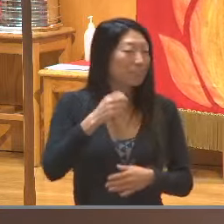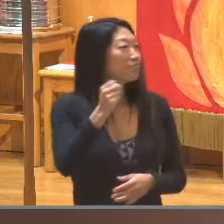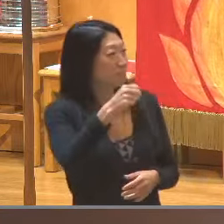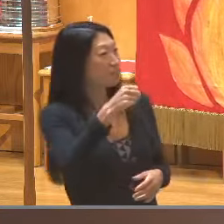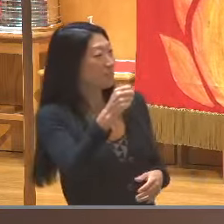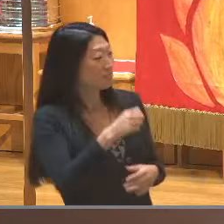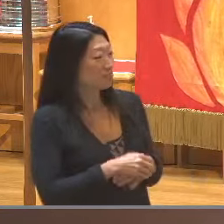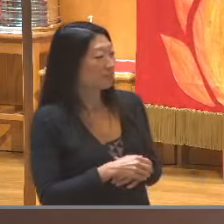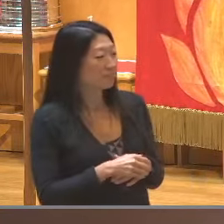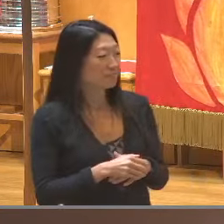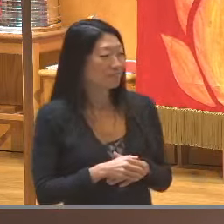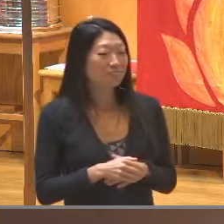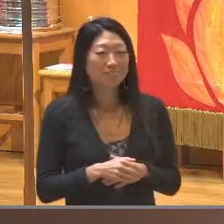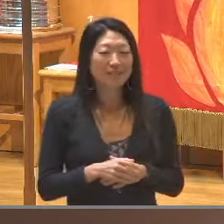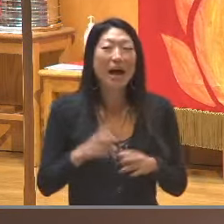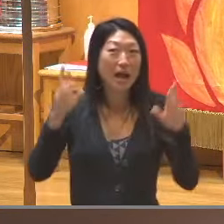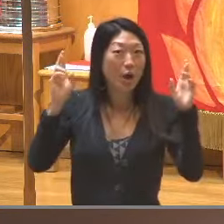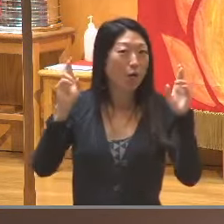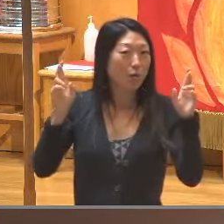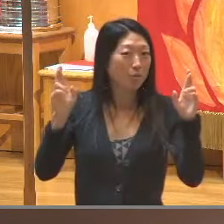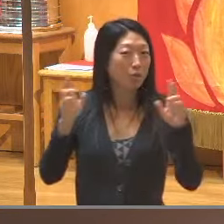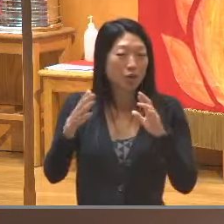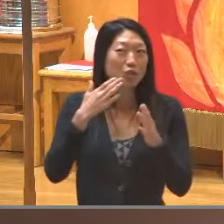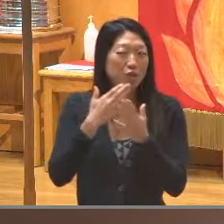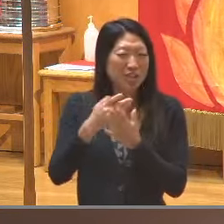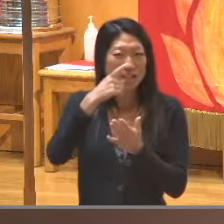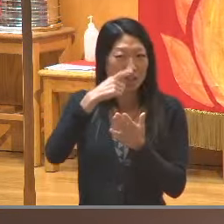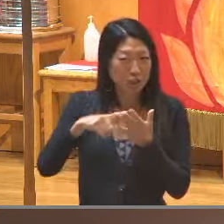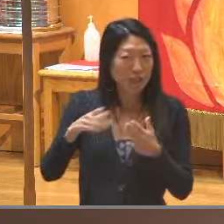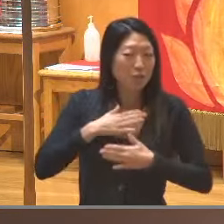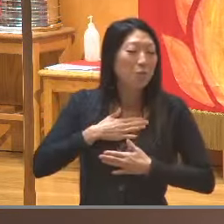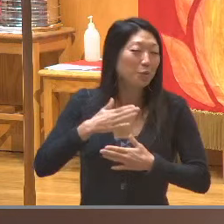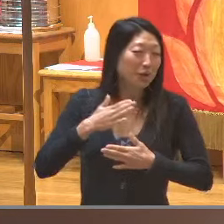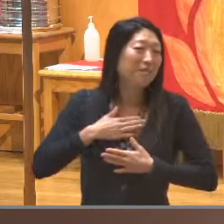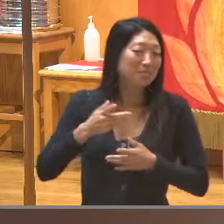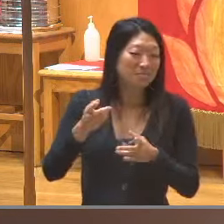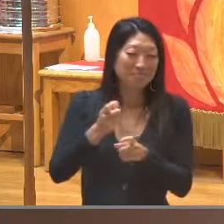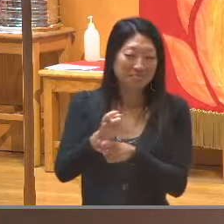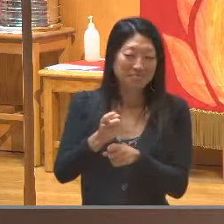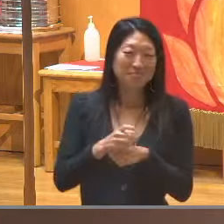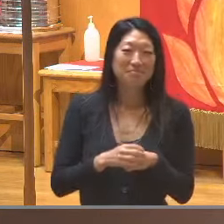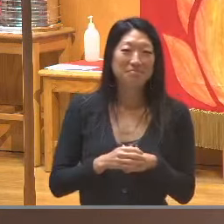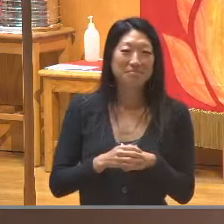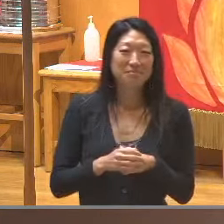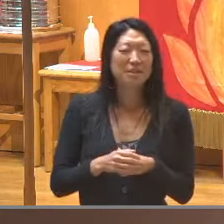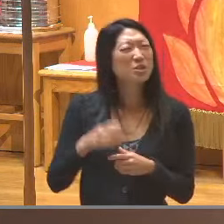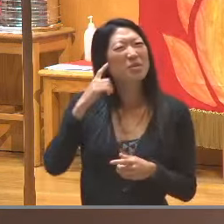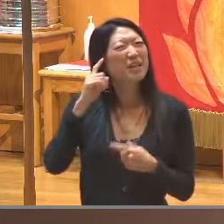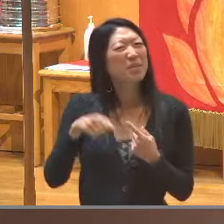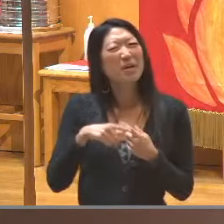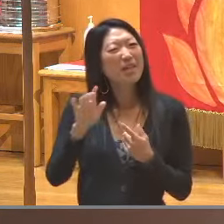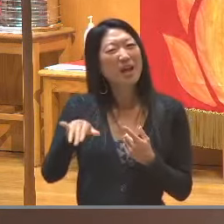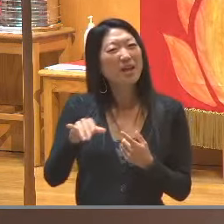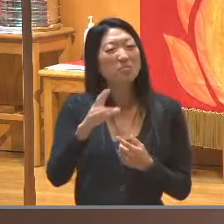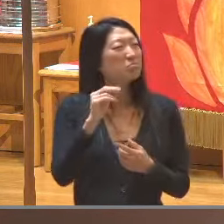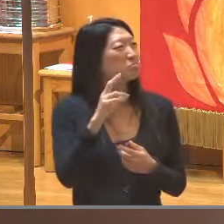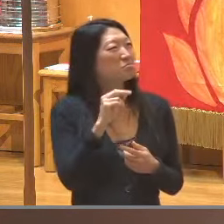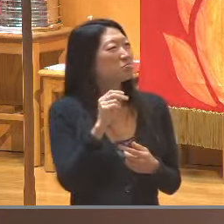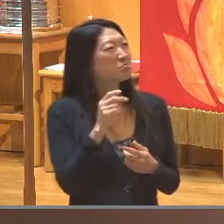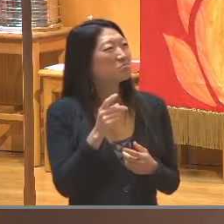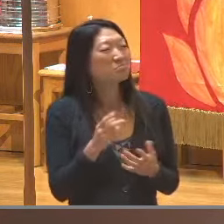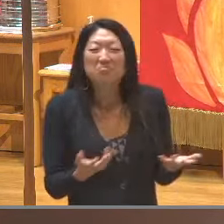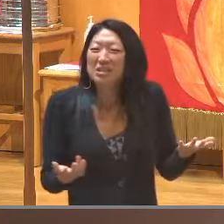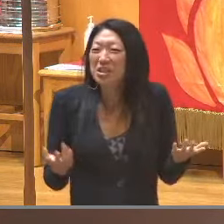breathe? Yeah? Yeah. Okay, I hope so. That's a good thing to check. I want to make sure you guys breathe. Do you ever think about your breathing? No. No? Yeah. It just